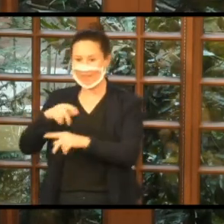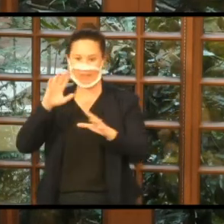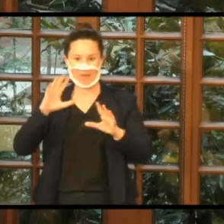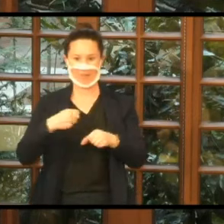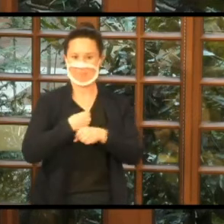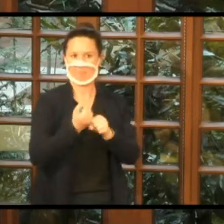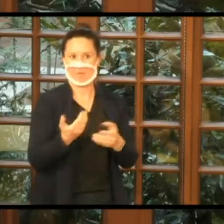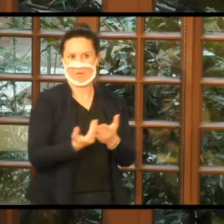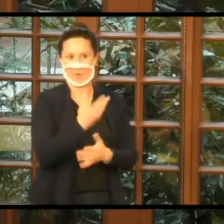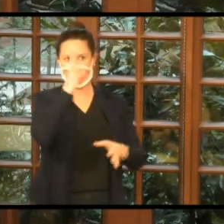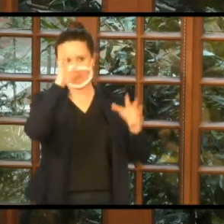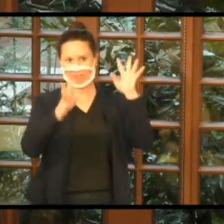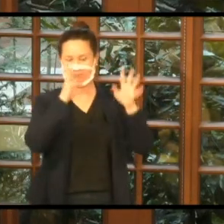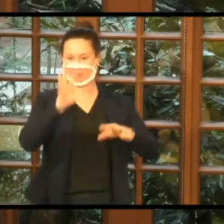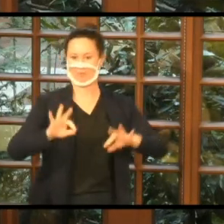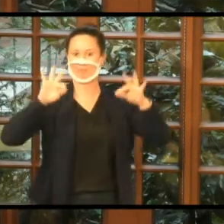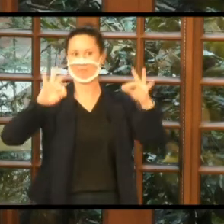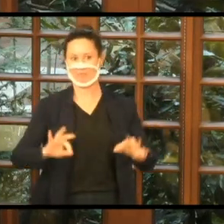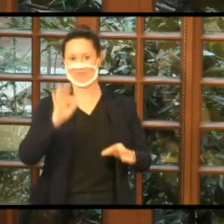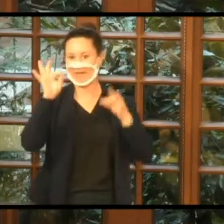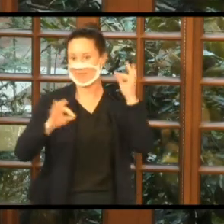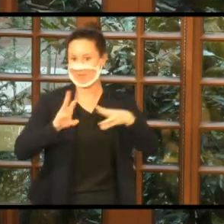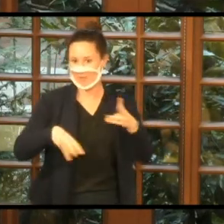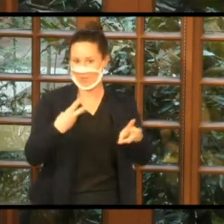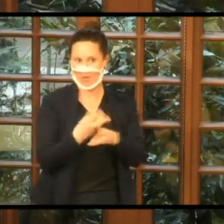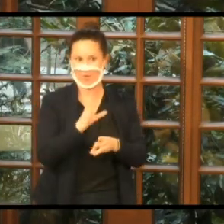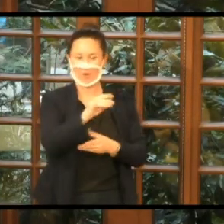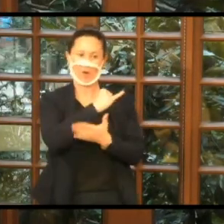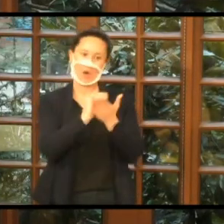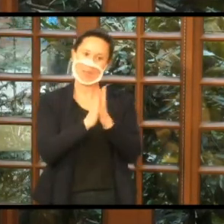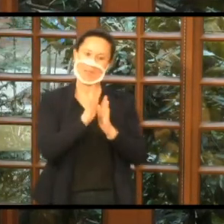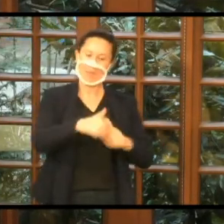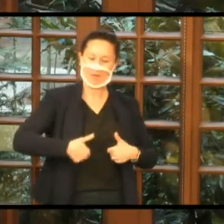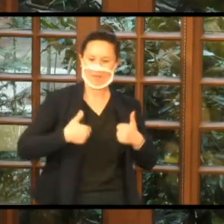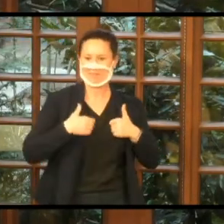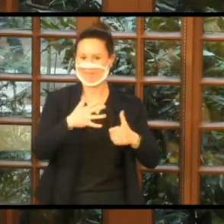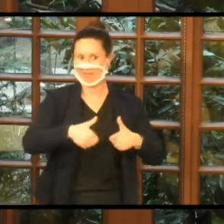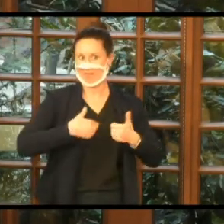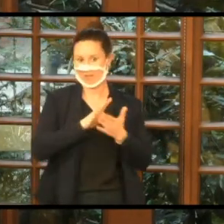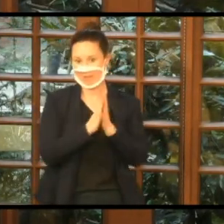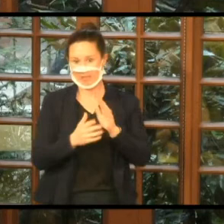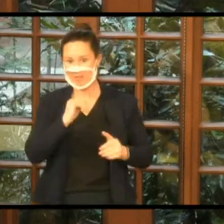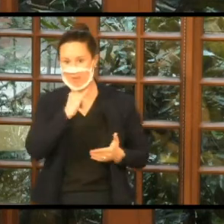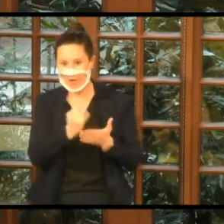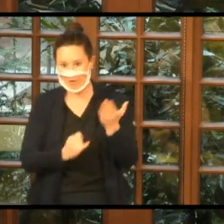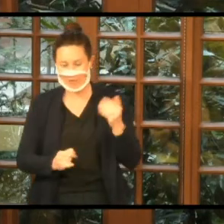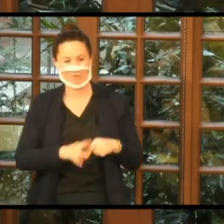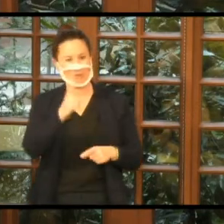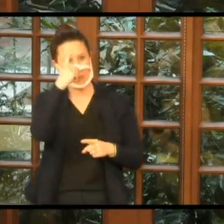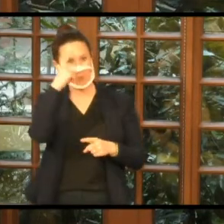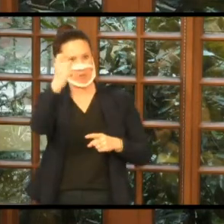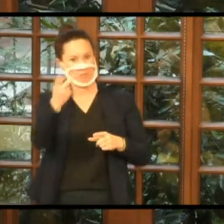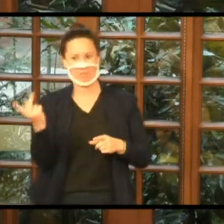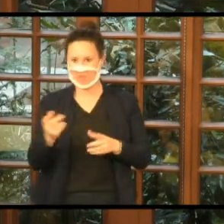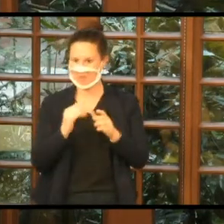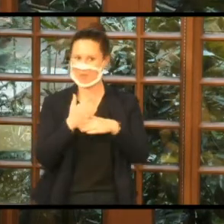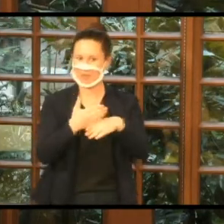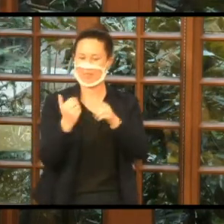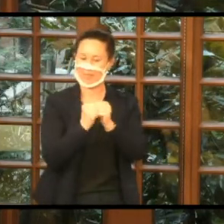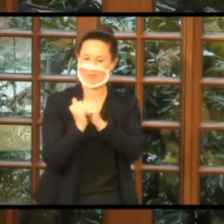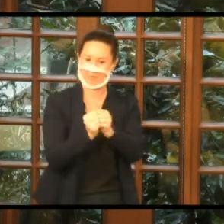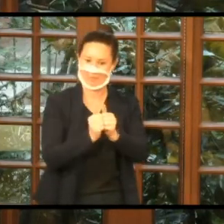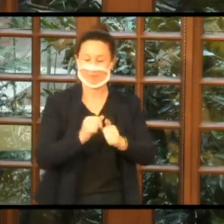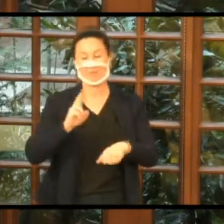mini-utopia just a train ride away from the heart of things. Art would become their lives, and their lives would become art. It was a dream they could share. Of